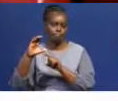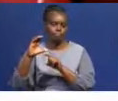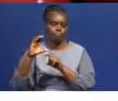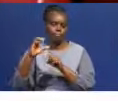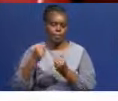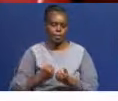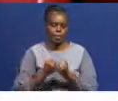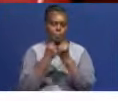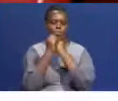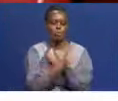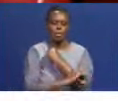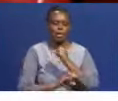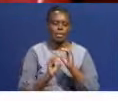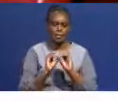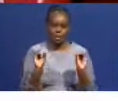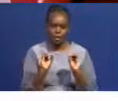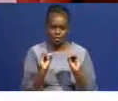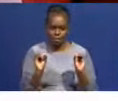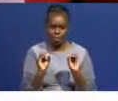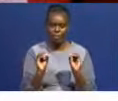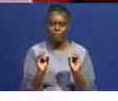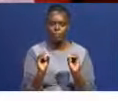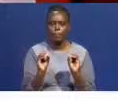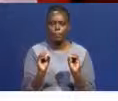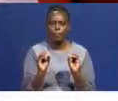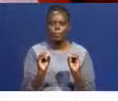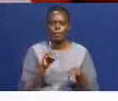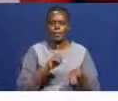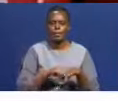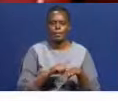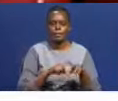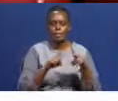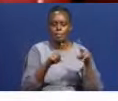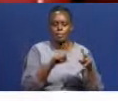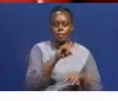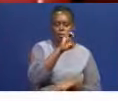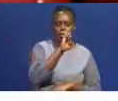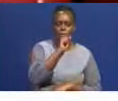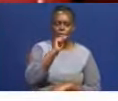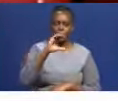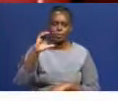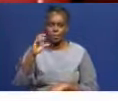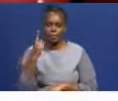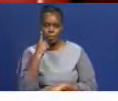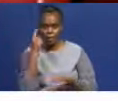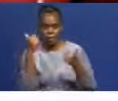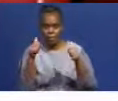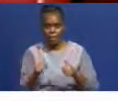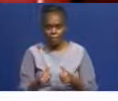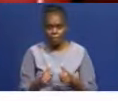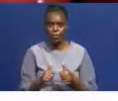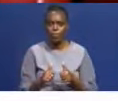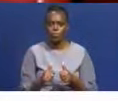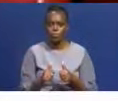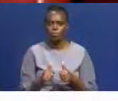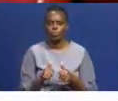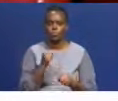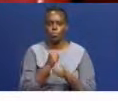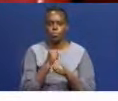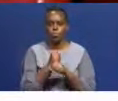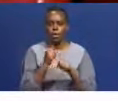down big time, because since its inception, we are yet to see heads